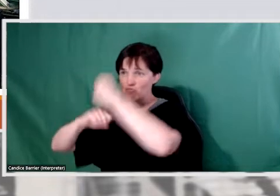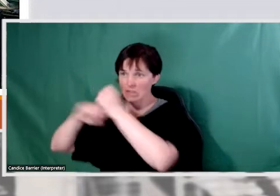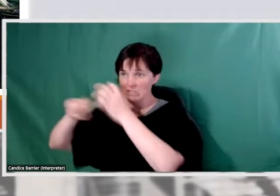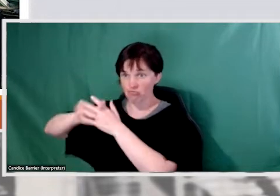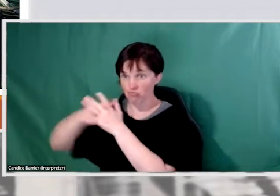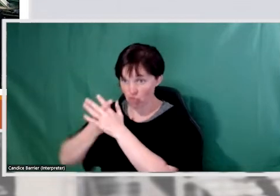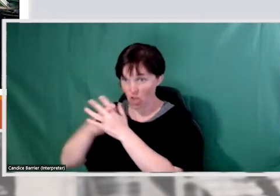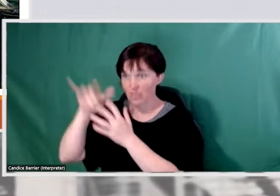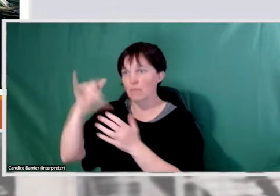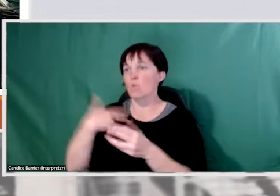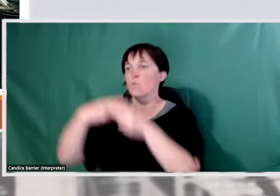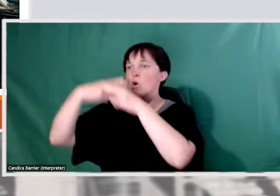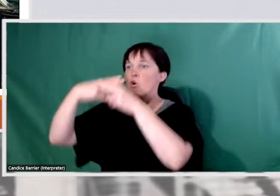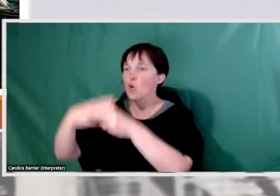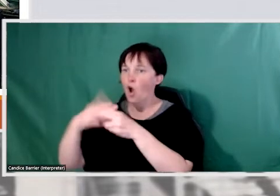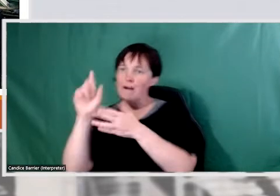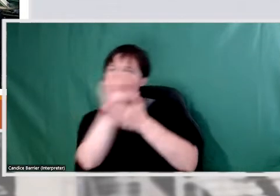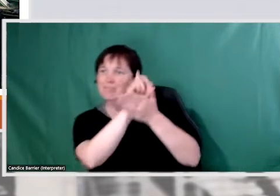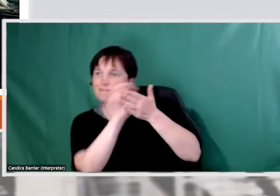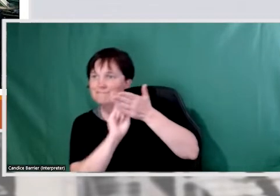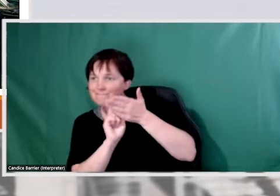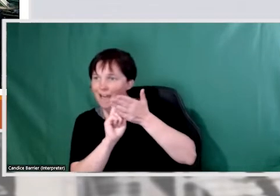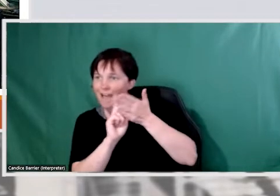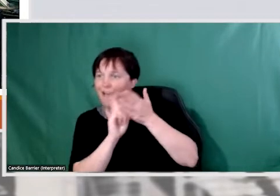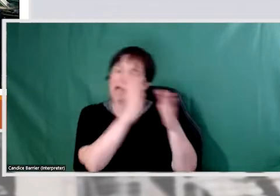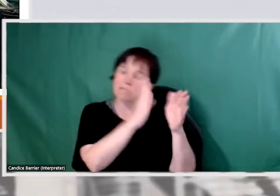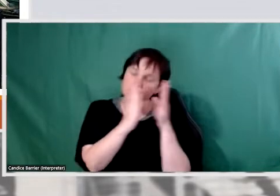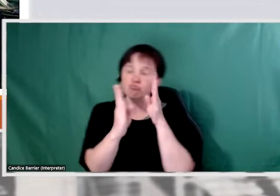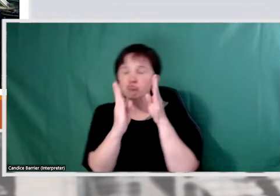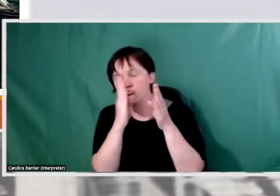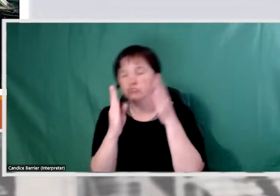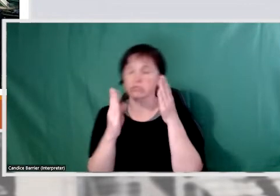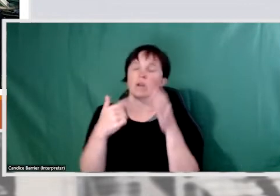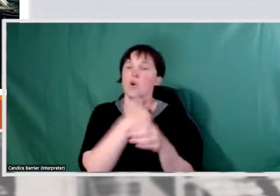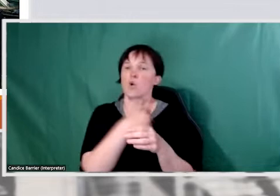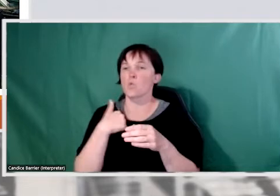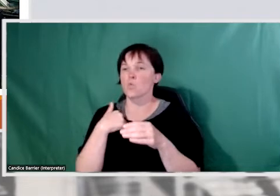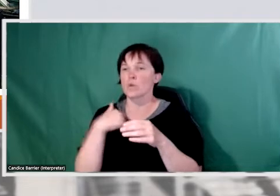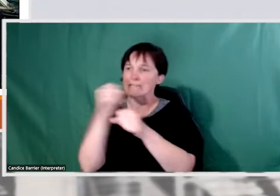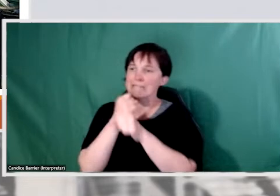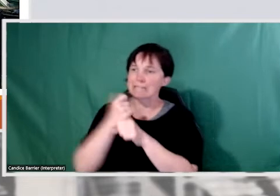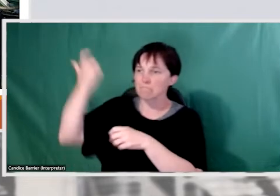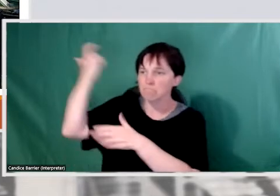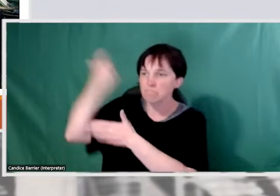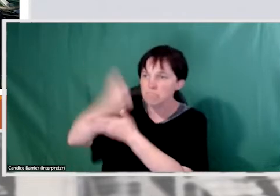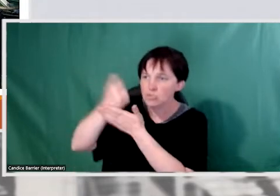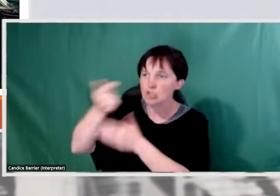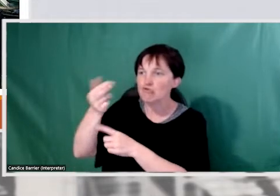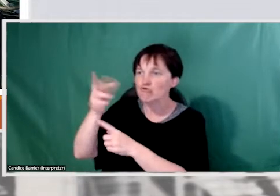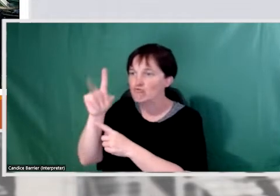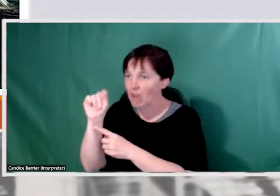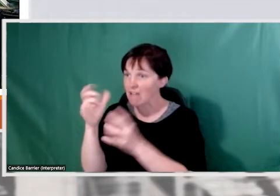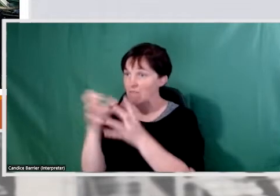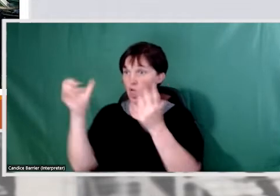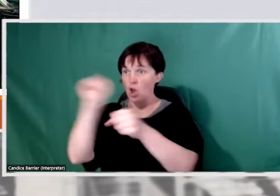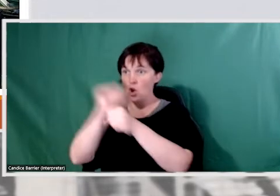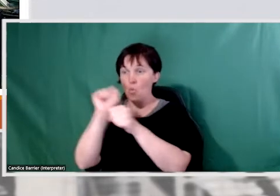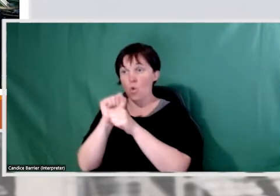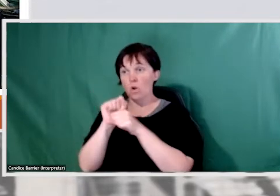where we call, the design phase, where we might also be getting grants. There was a lot of work in the